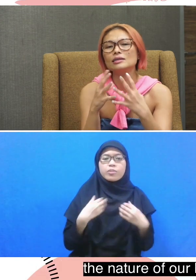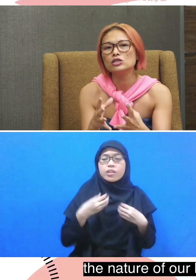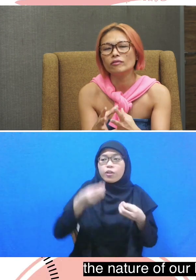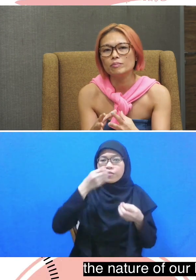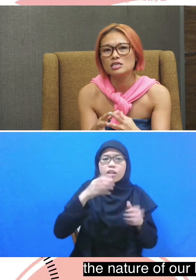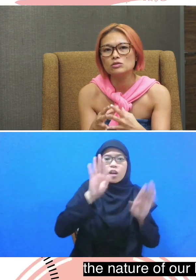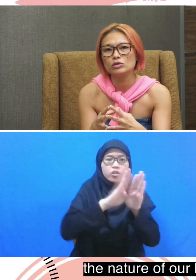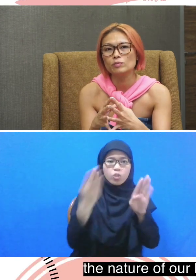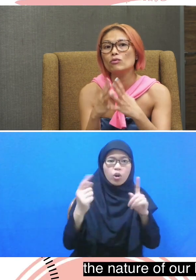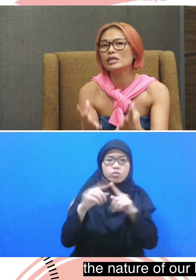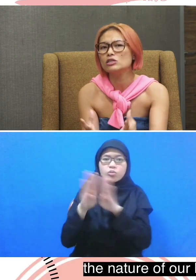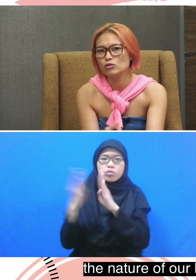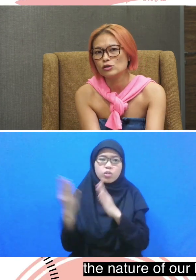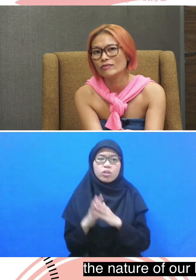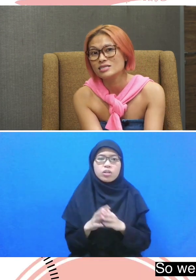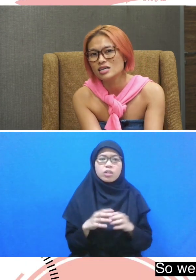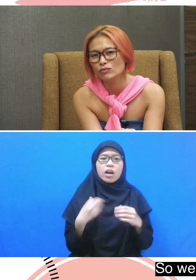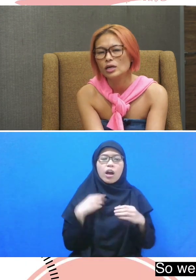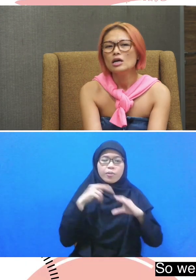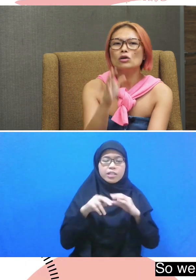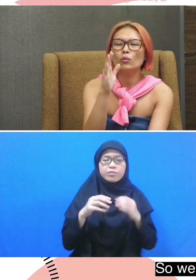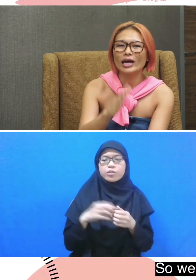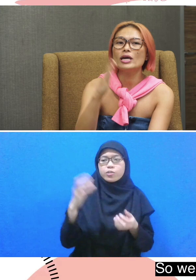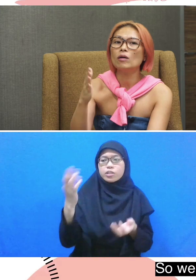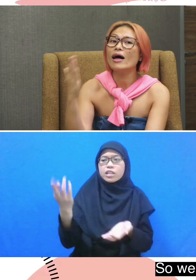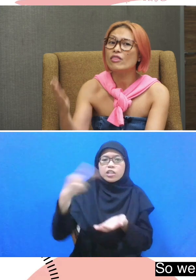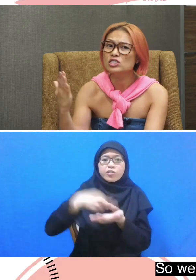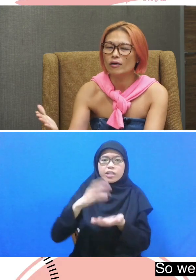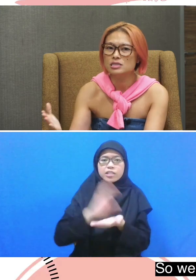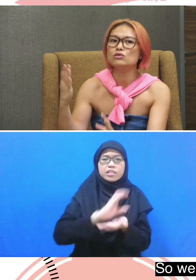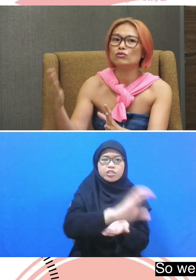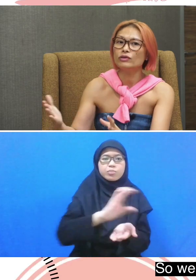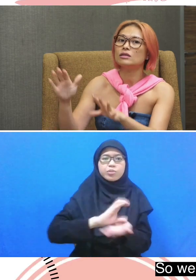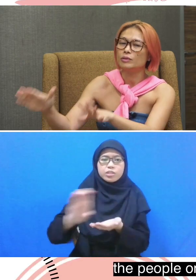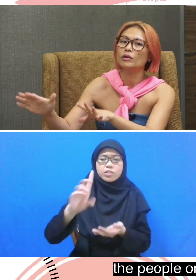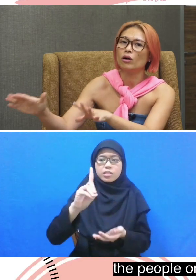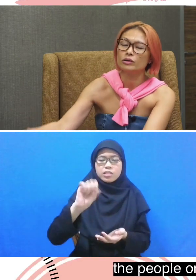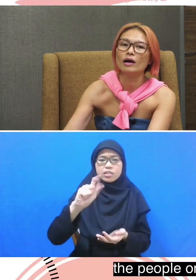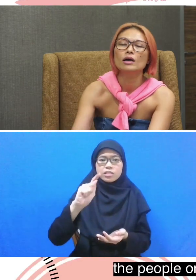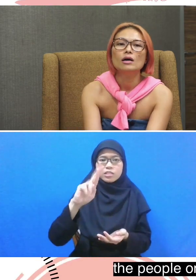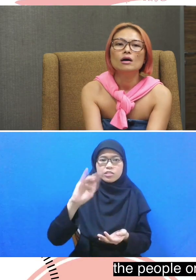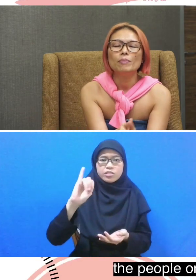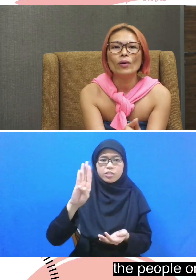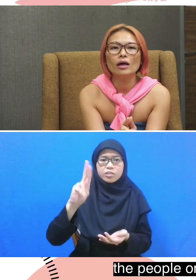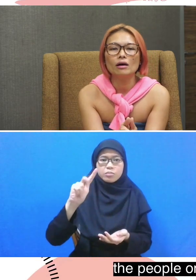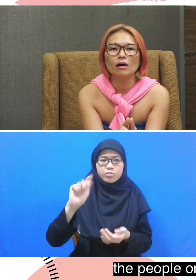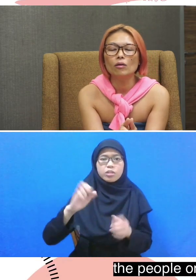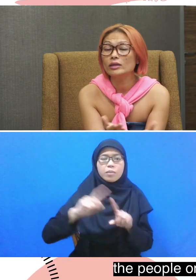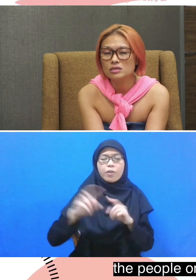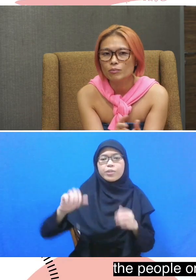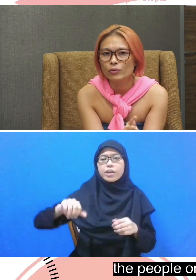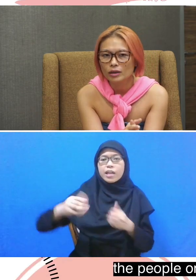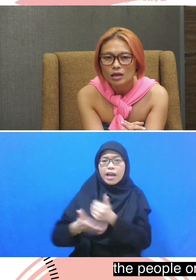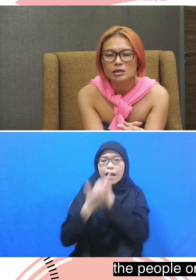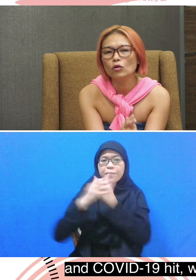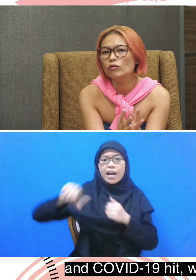the nature of our business was to be a redistributor of excess food. So we actually helped other charities to feed the people on the ground. But when the